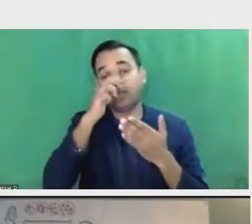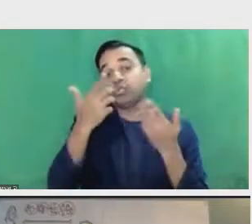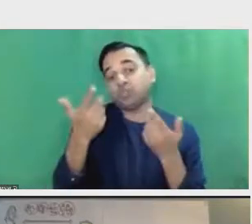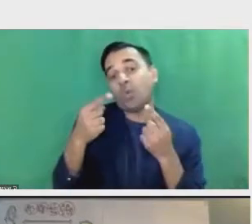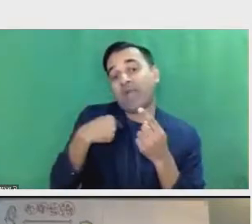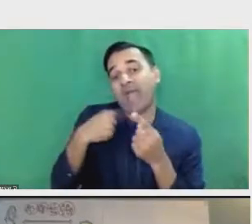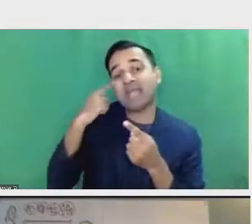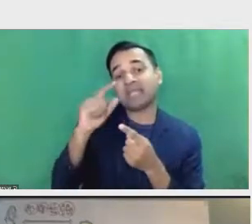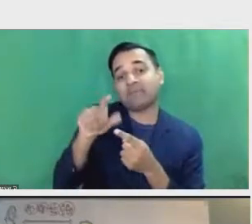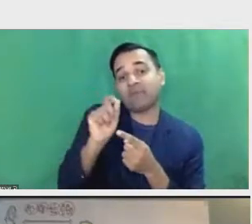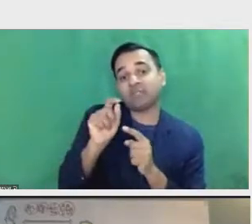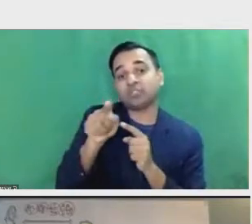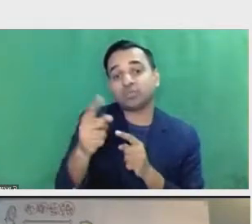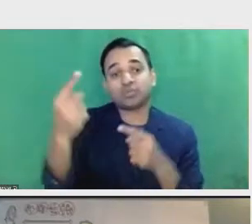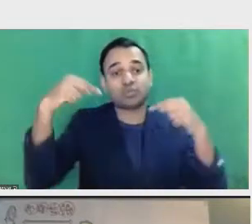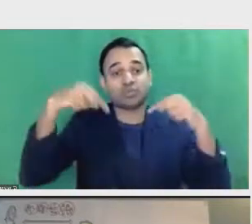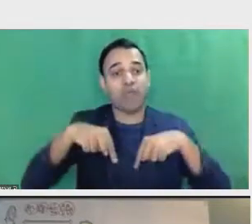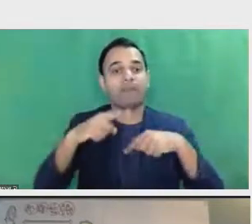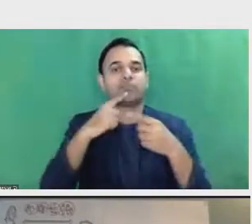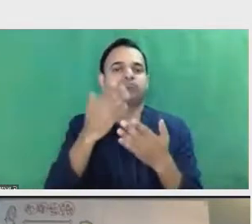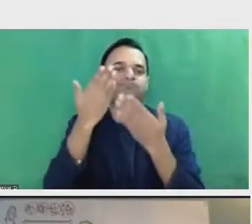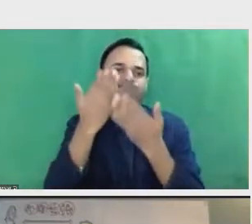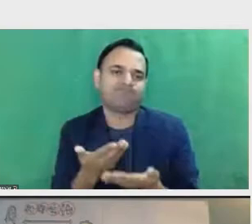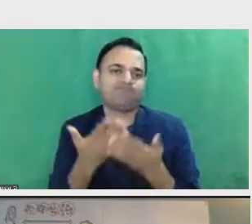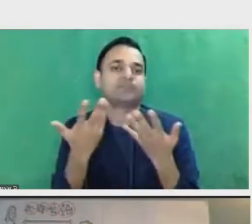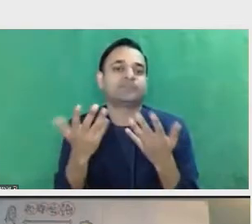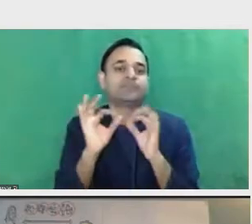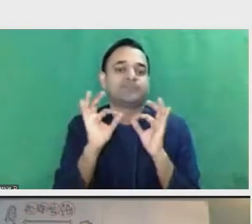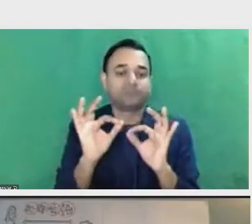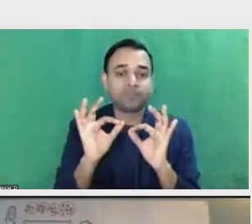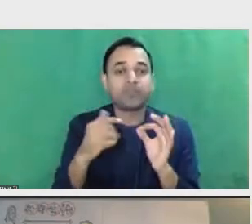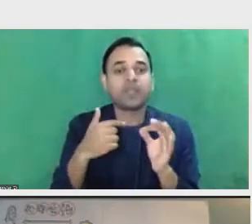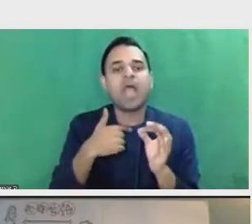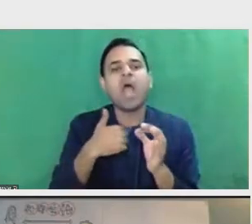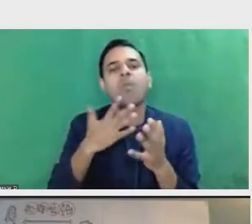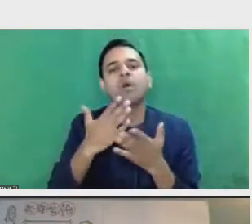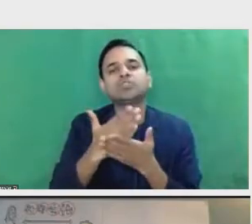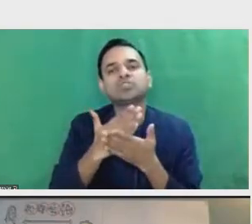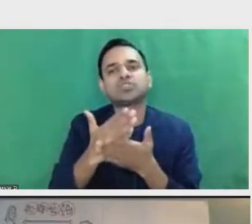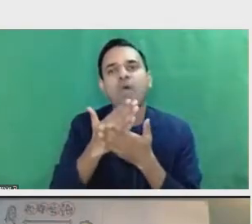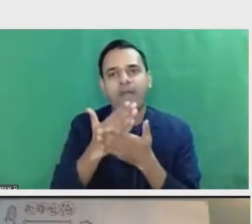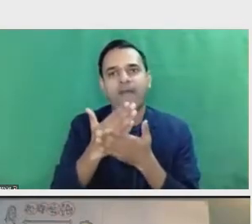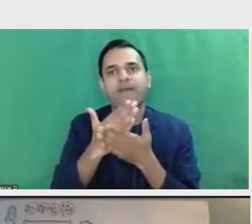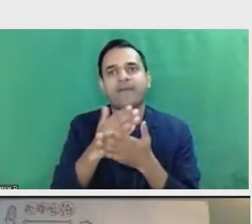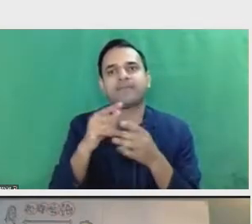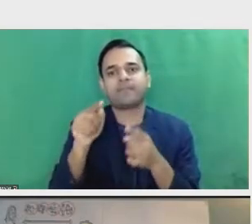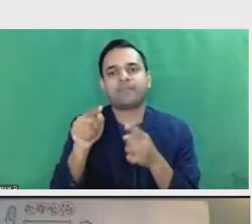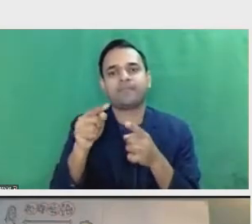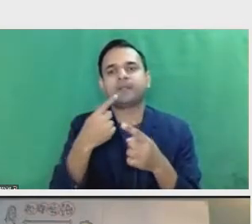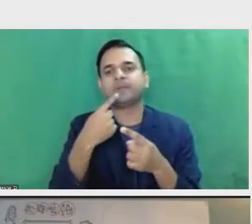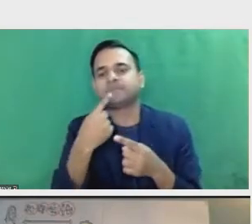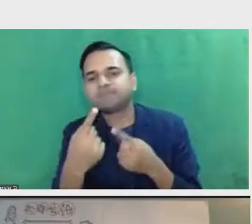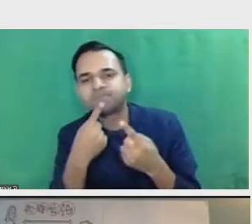vitally important topic. I really want to start by sharing some super exciting and relevant news from the UN Human Rights Council here in Geneva, which